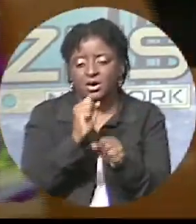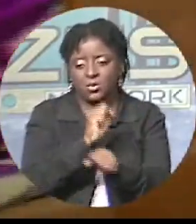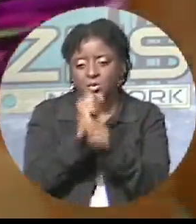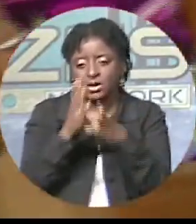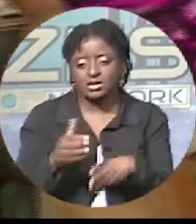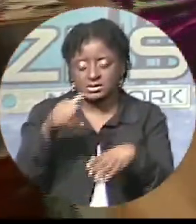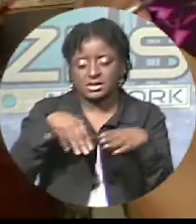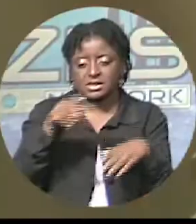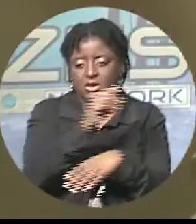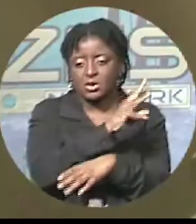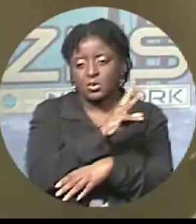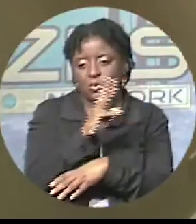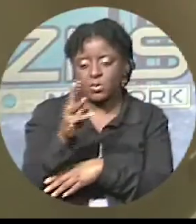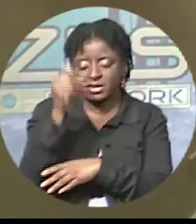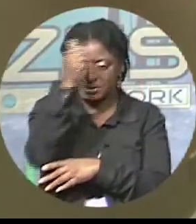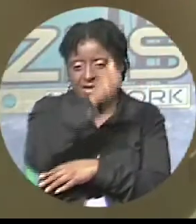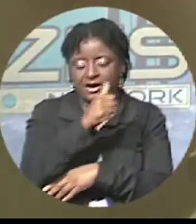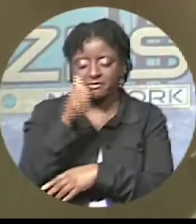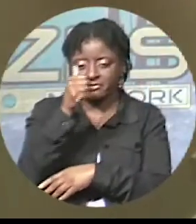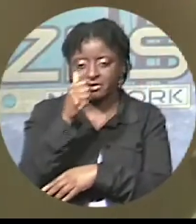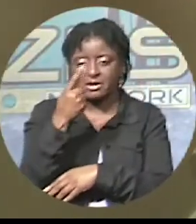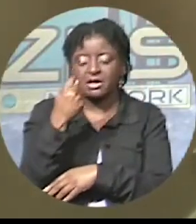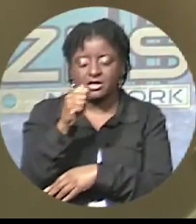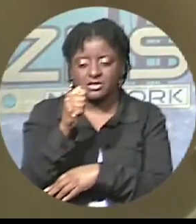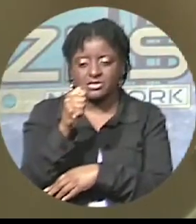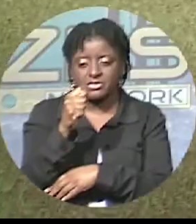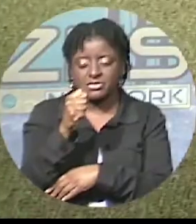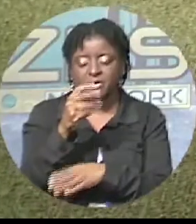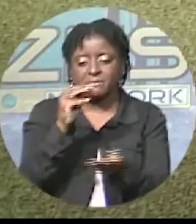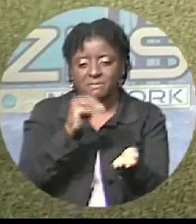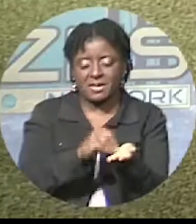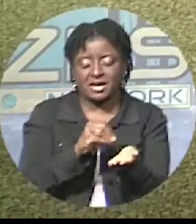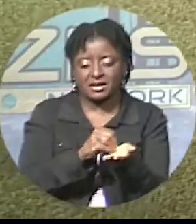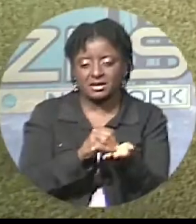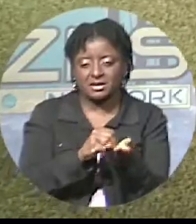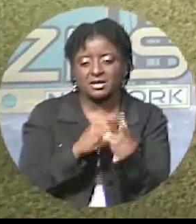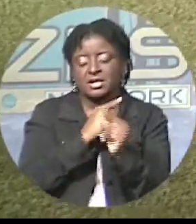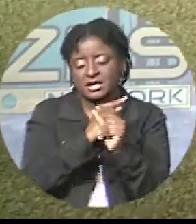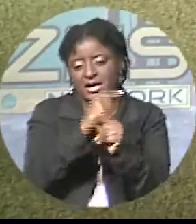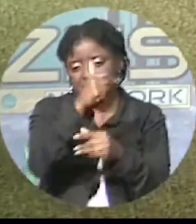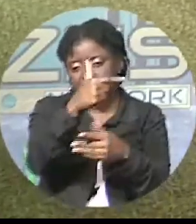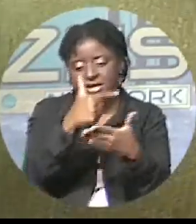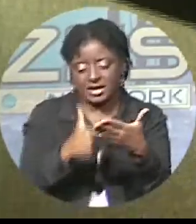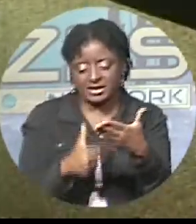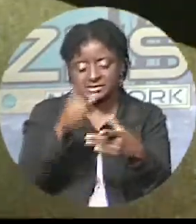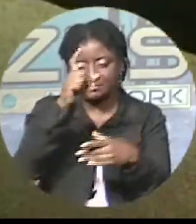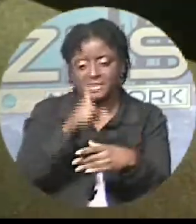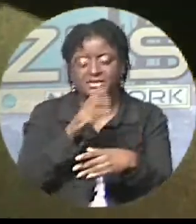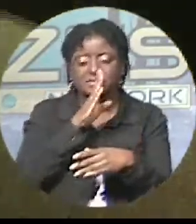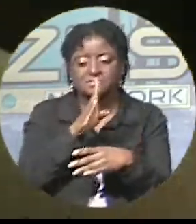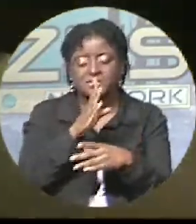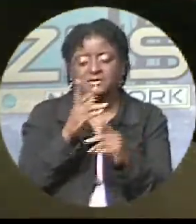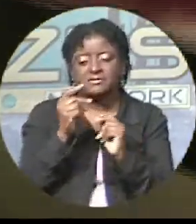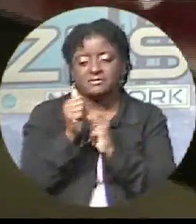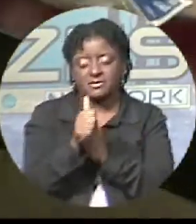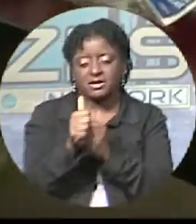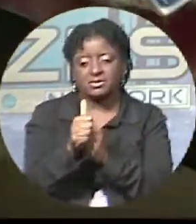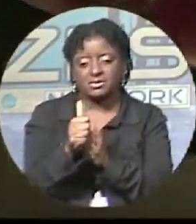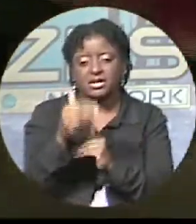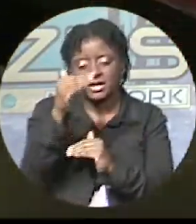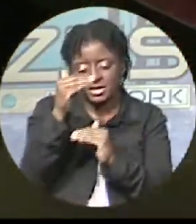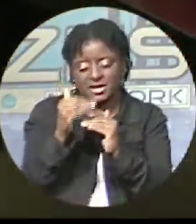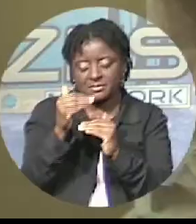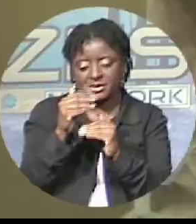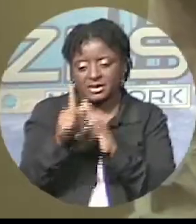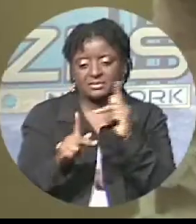Emergency Medical Services guidelines must be strictly followed. The guidelines include a higher level of notification, limiting the number of personnel